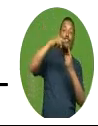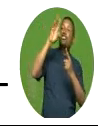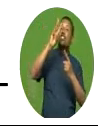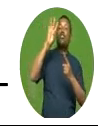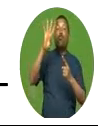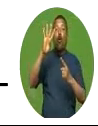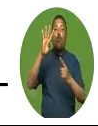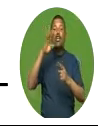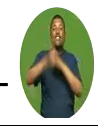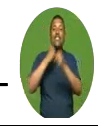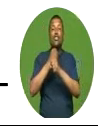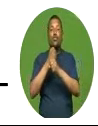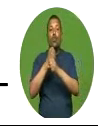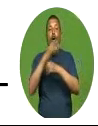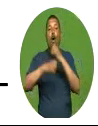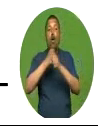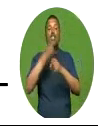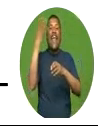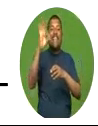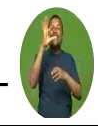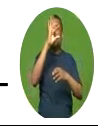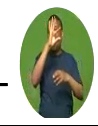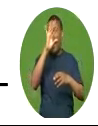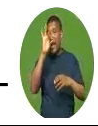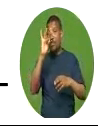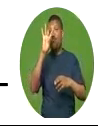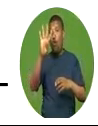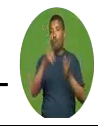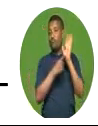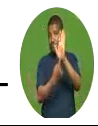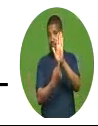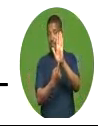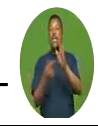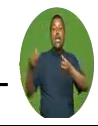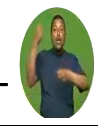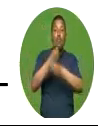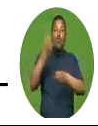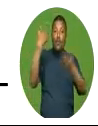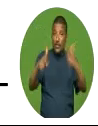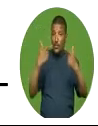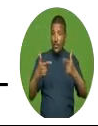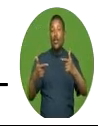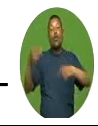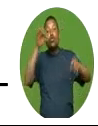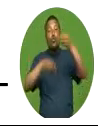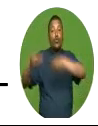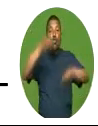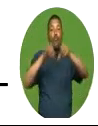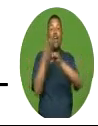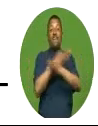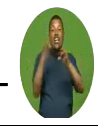in 1984. The employment contribution of the manufacturing